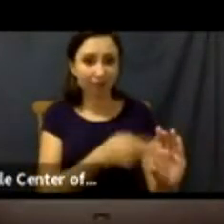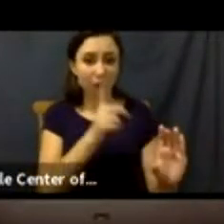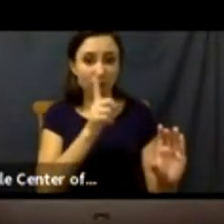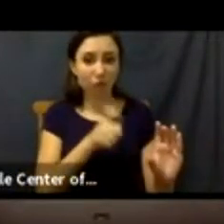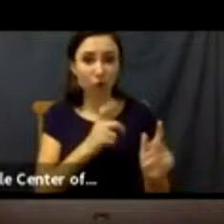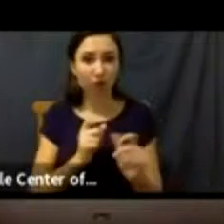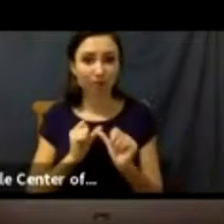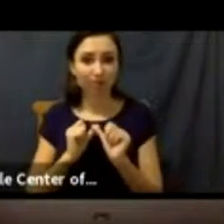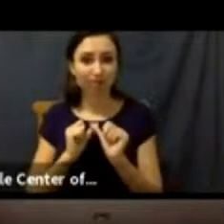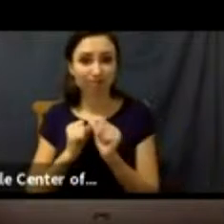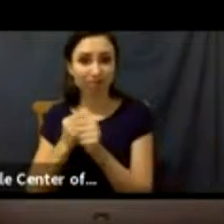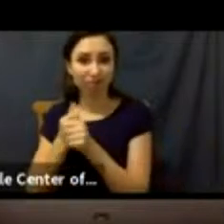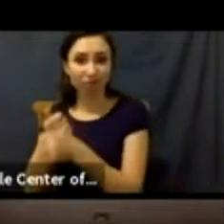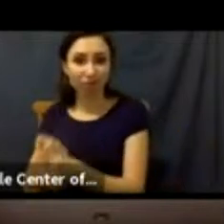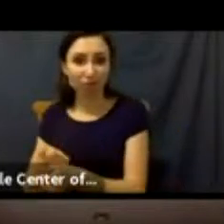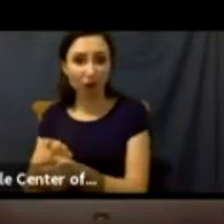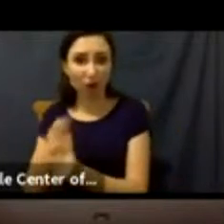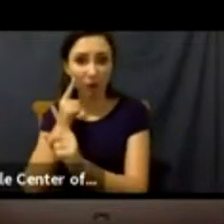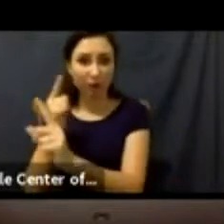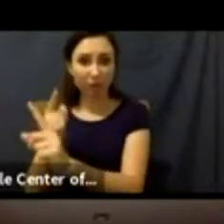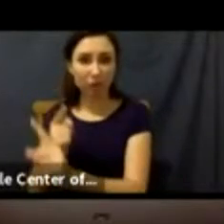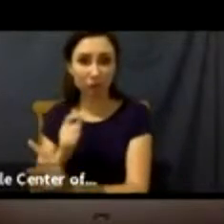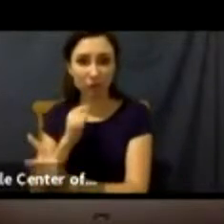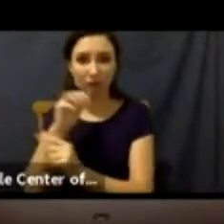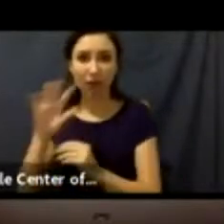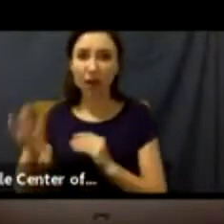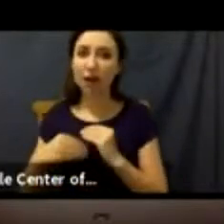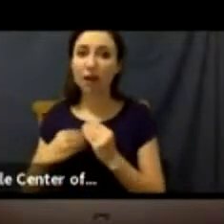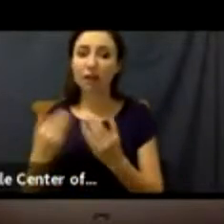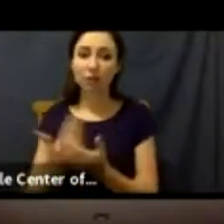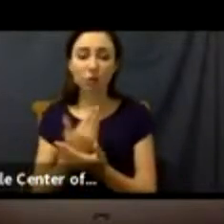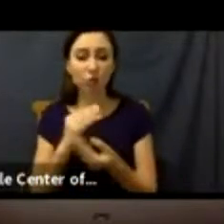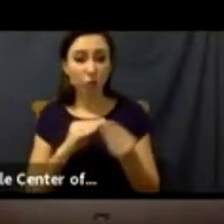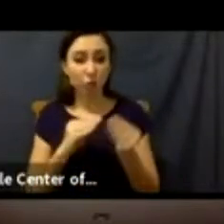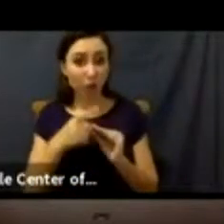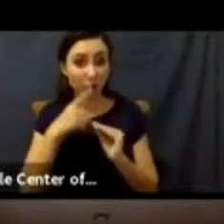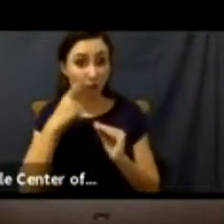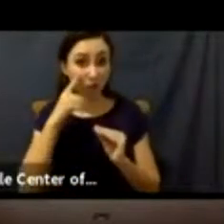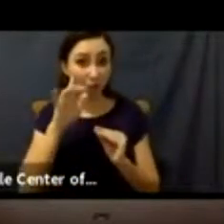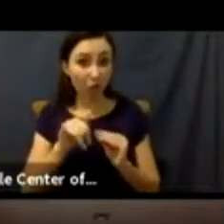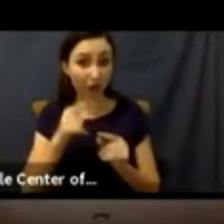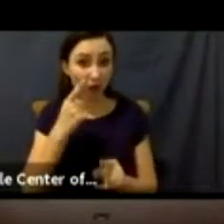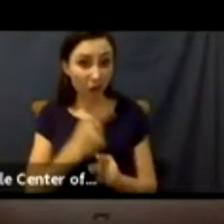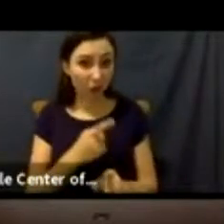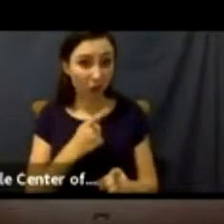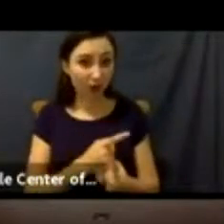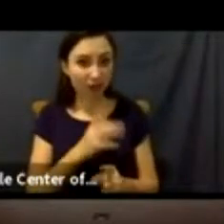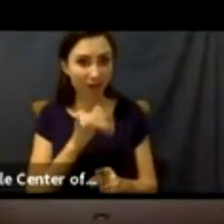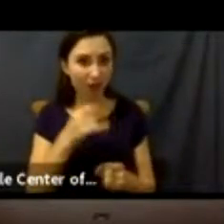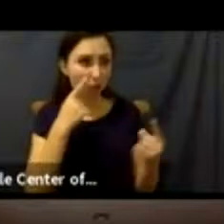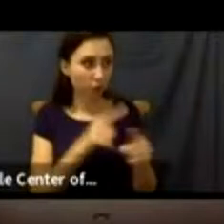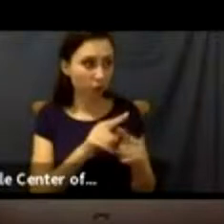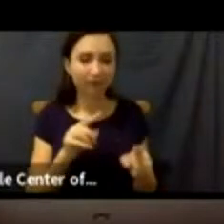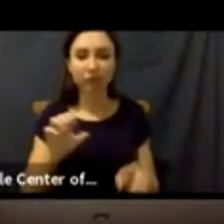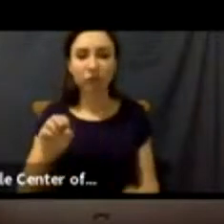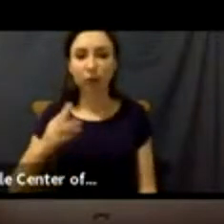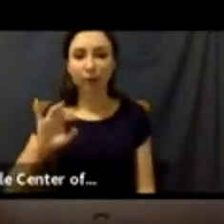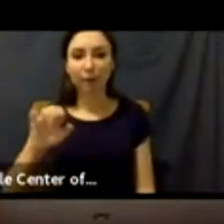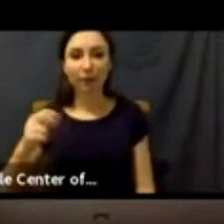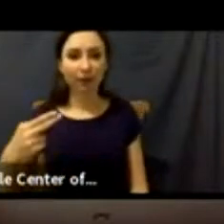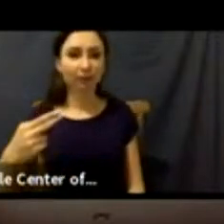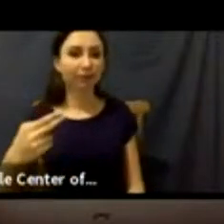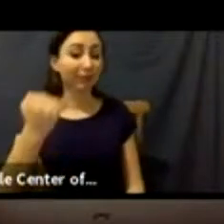benchmarks and really not add some new metric to that, correct? Is that kind of a consensus? If there is a